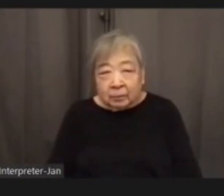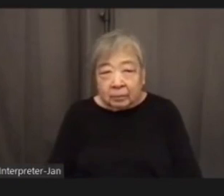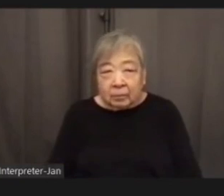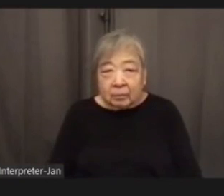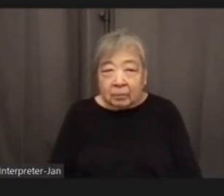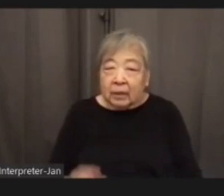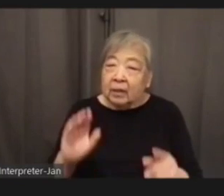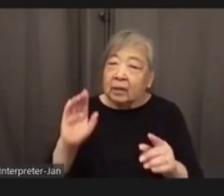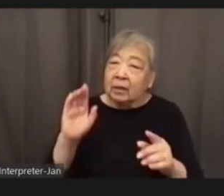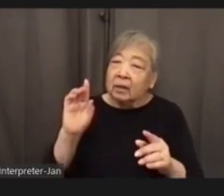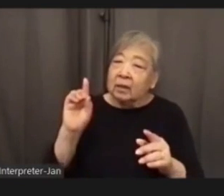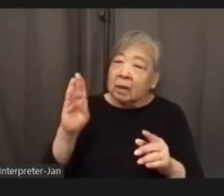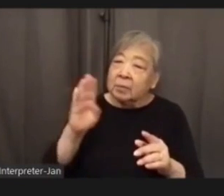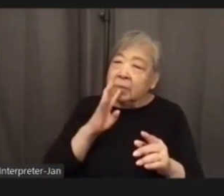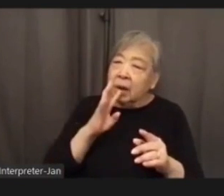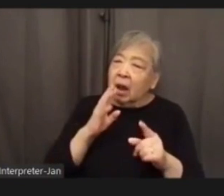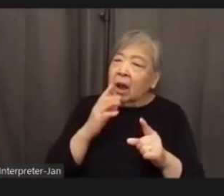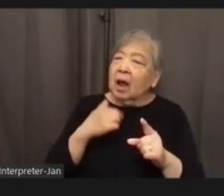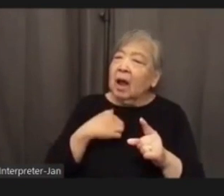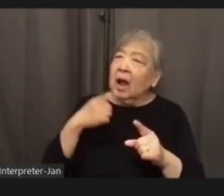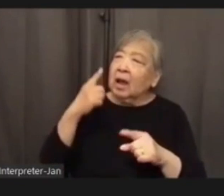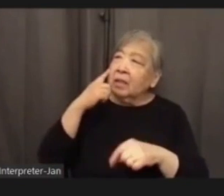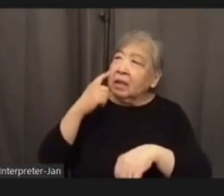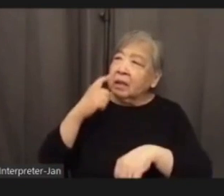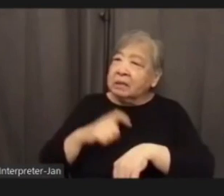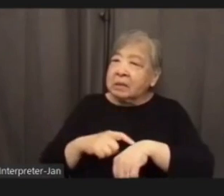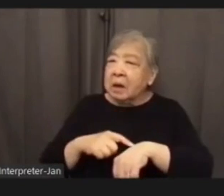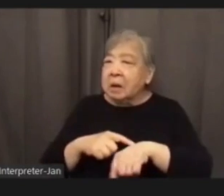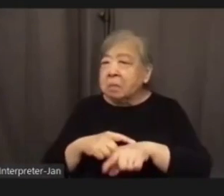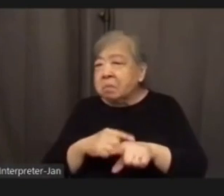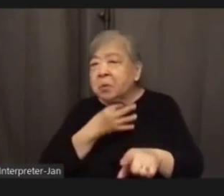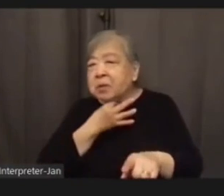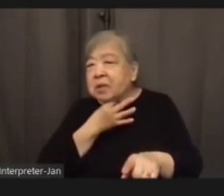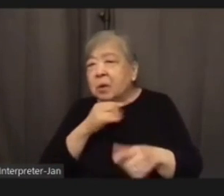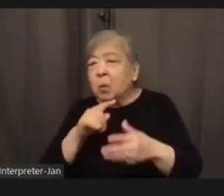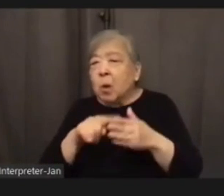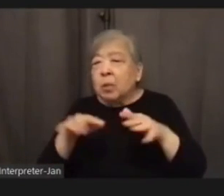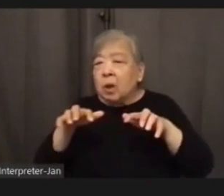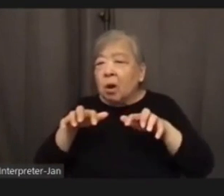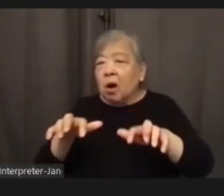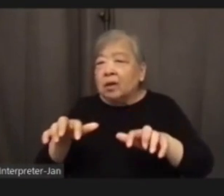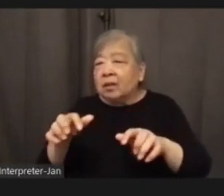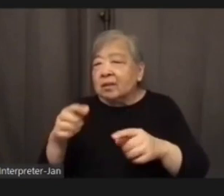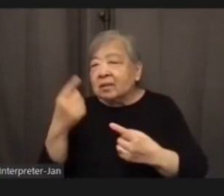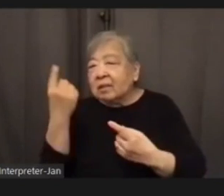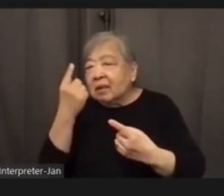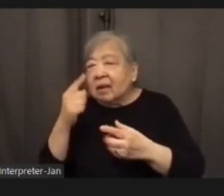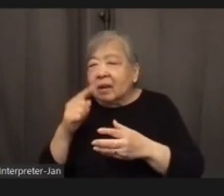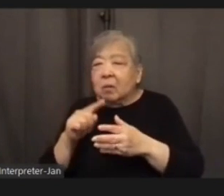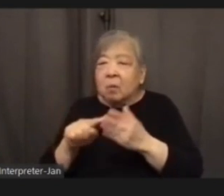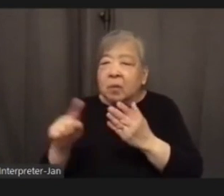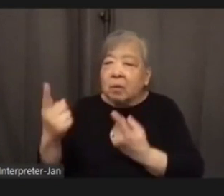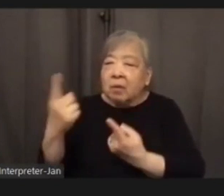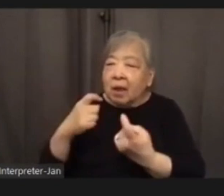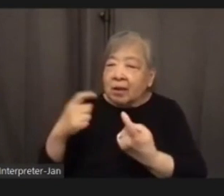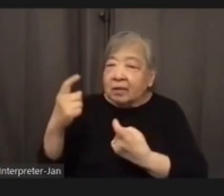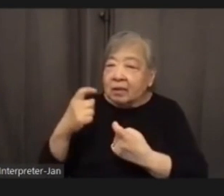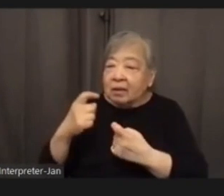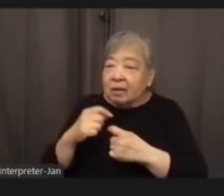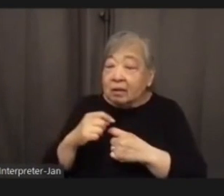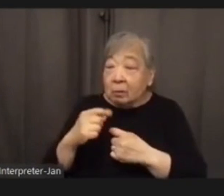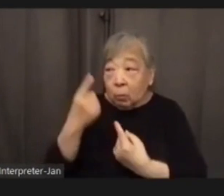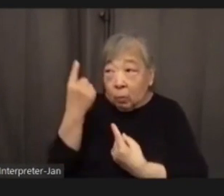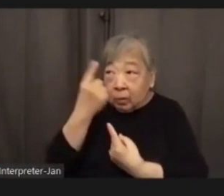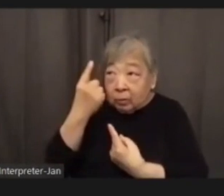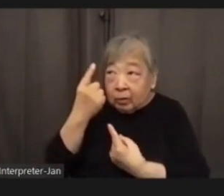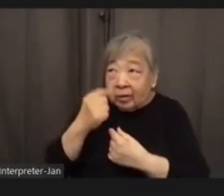Hey, I think it's time to see what the audience is thinking about and asking about and, you know, wondering